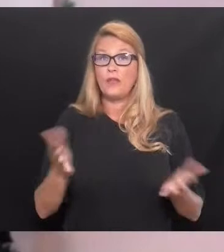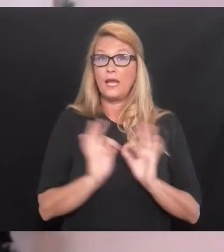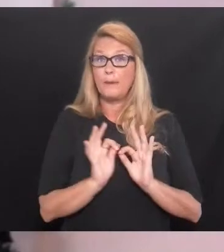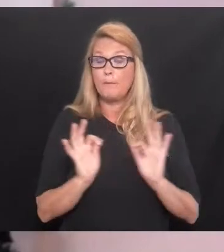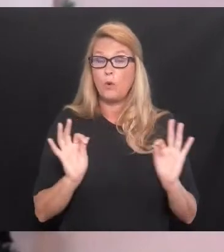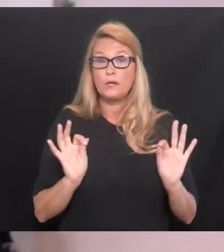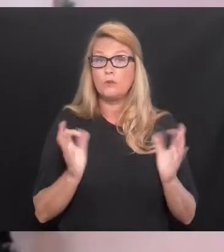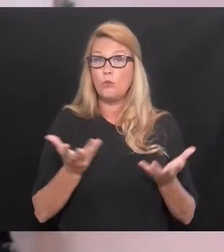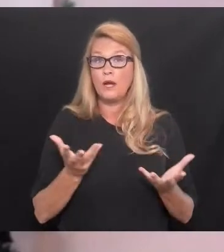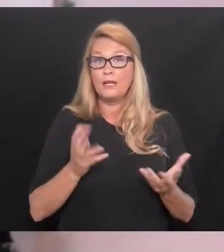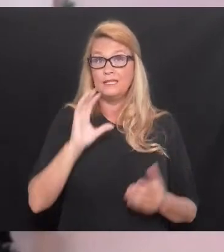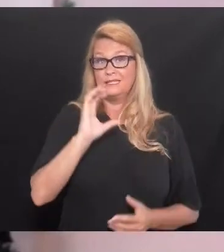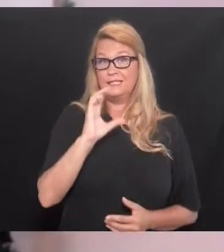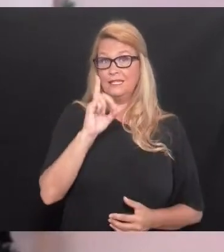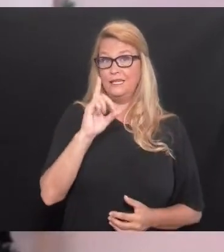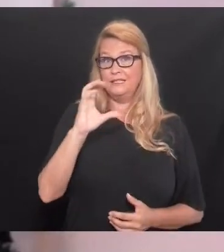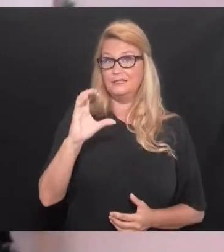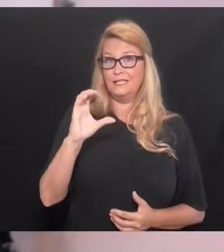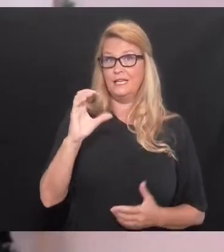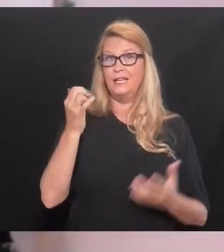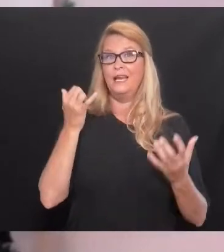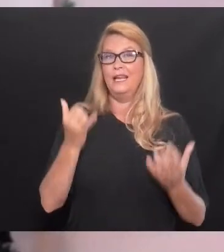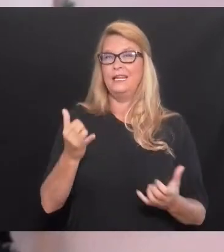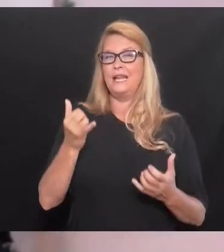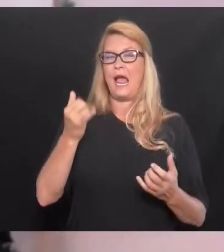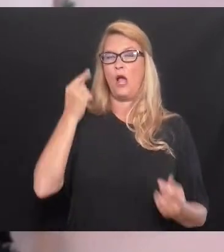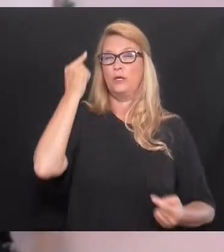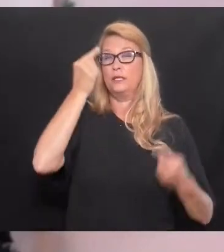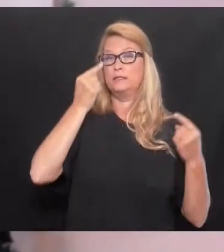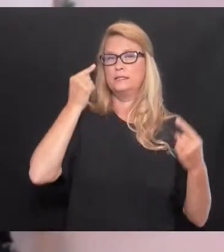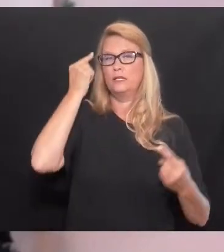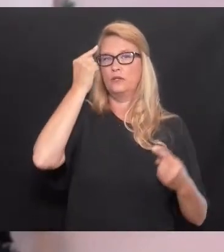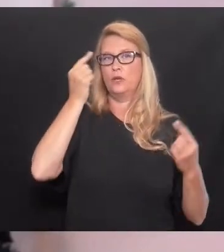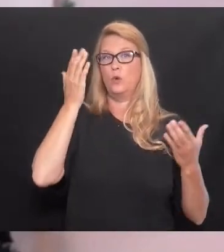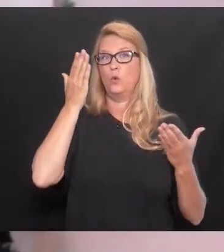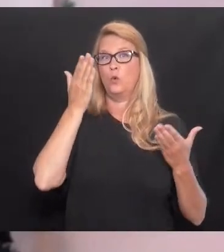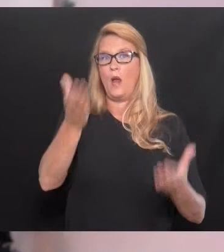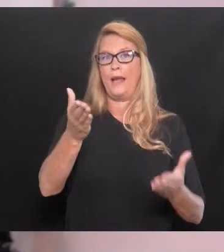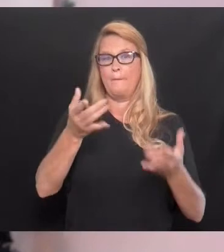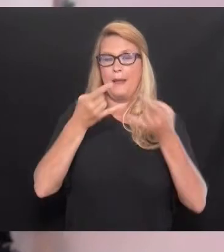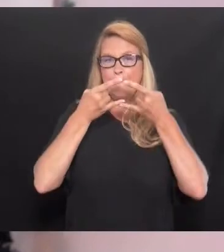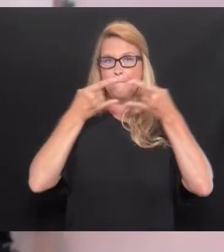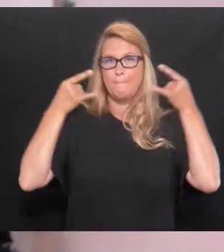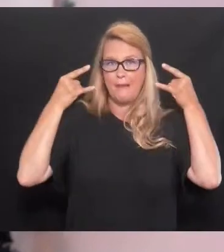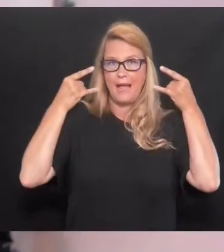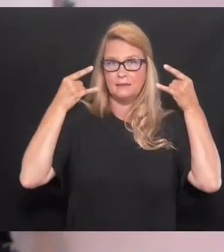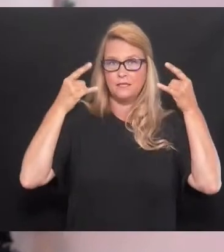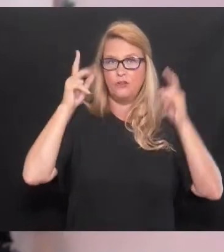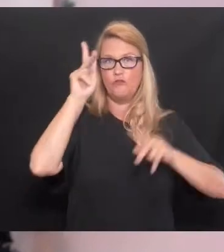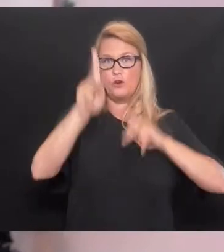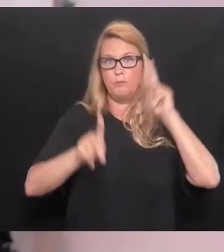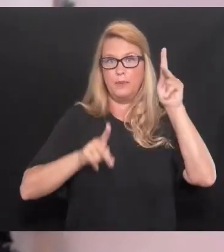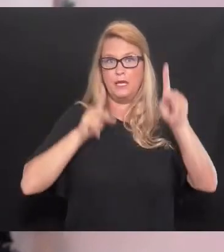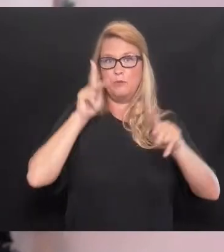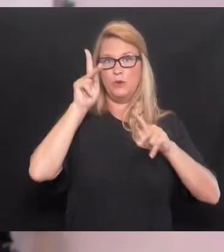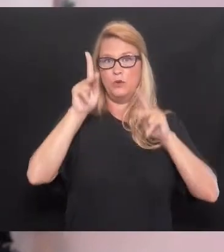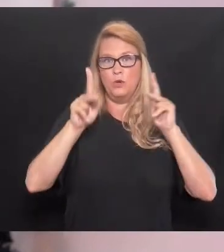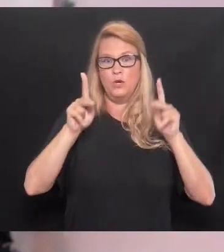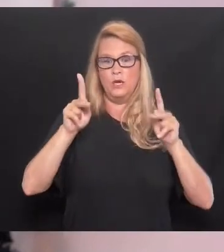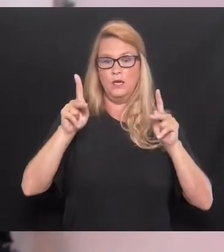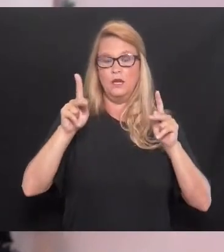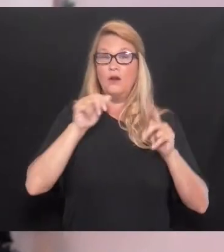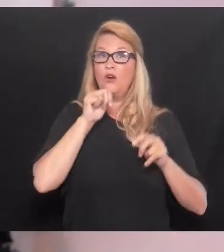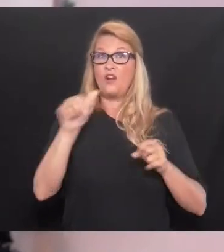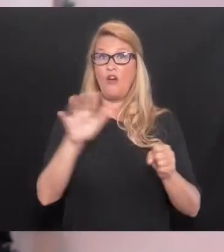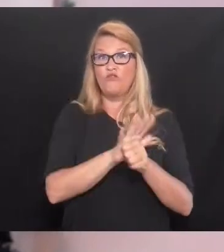to say is that the CDC is now reconsidering recommending masking for people even if fully vaccinated